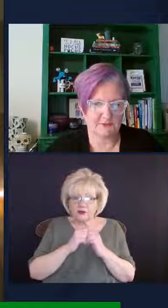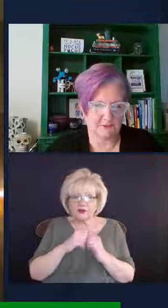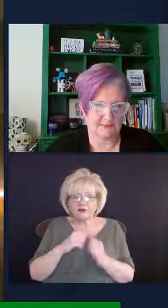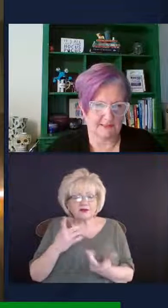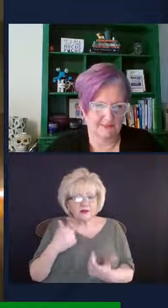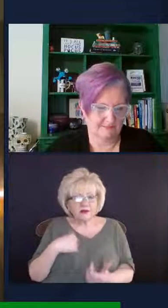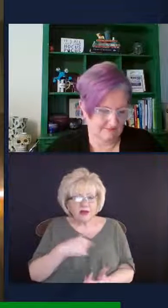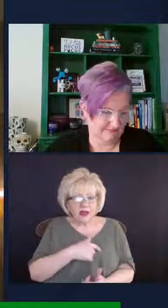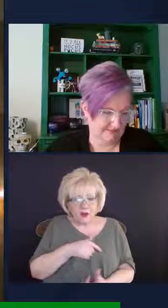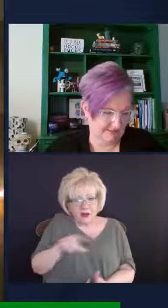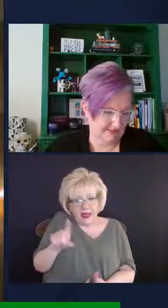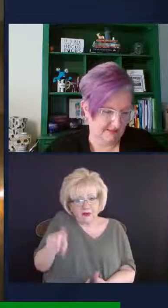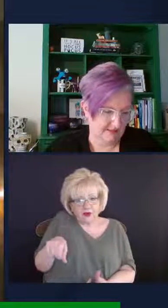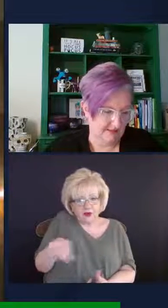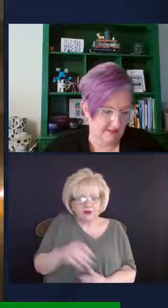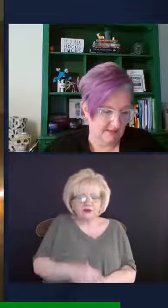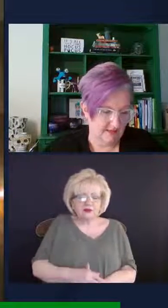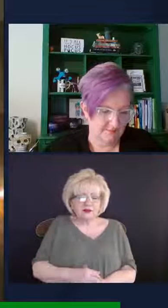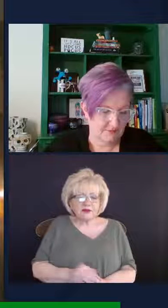Absolutely.